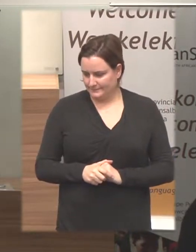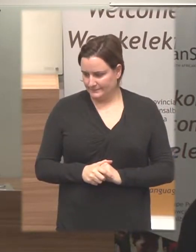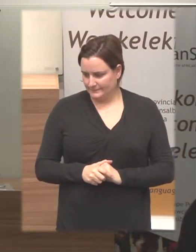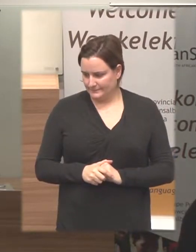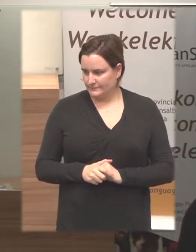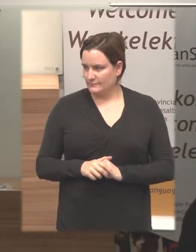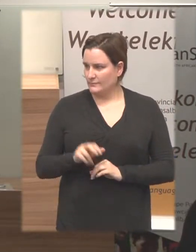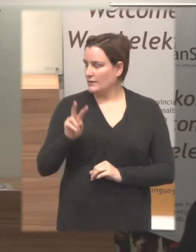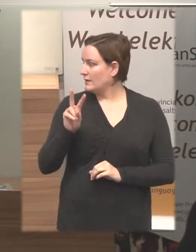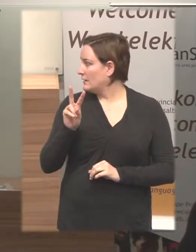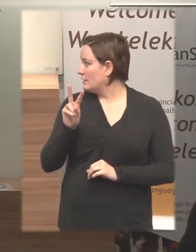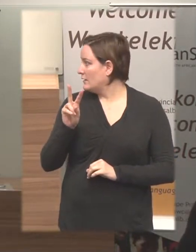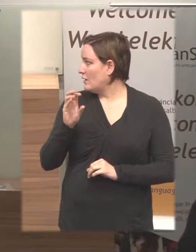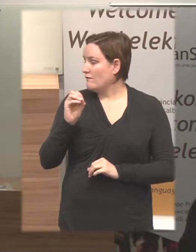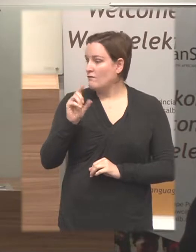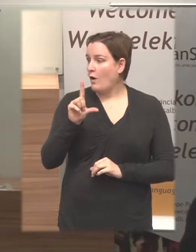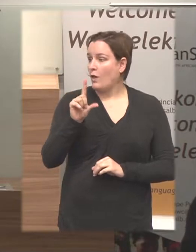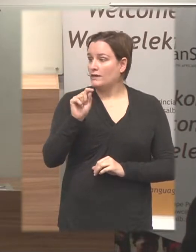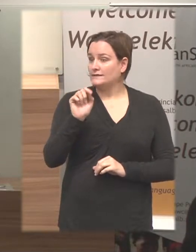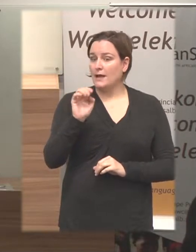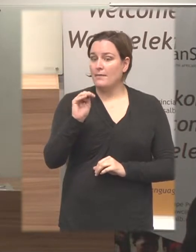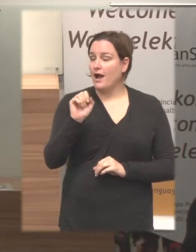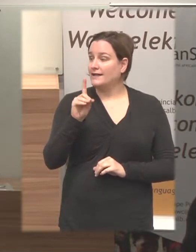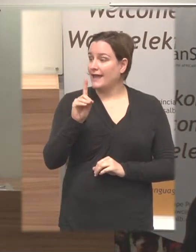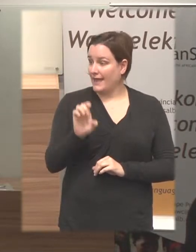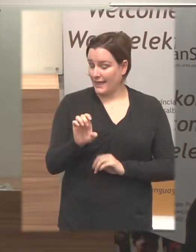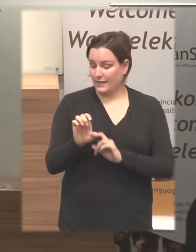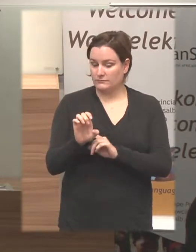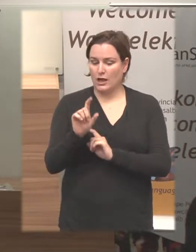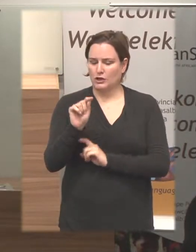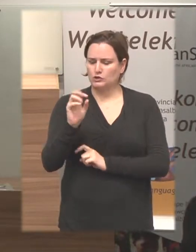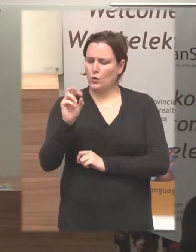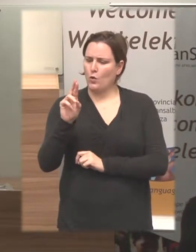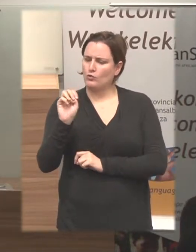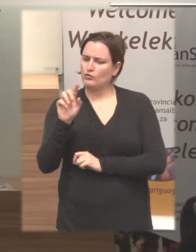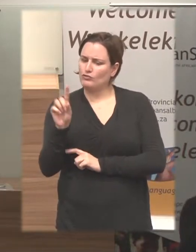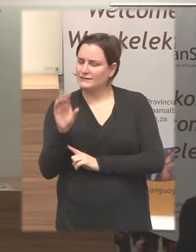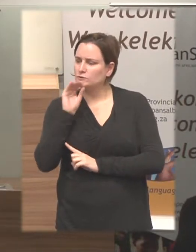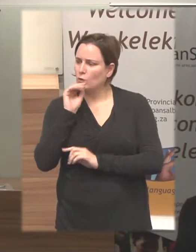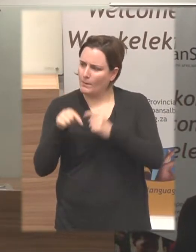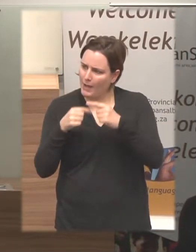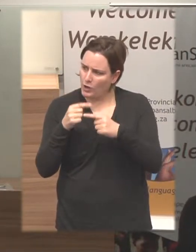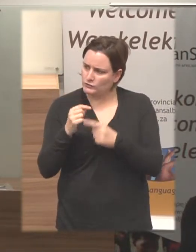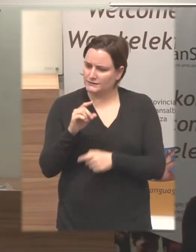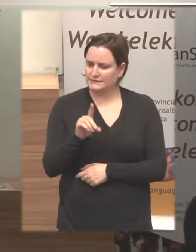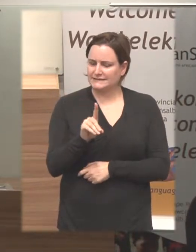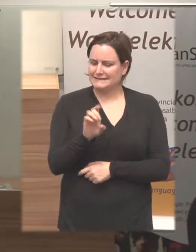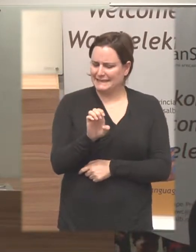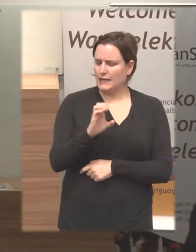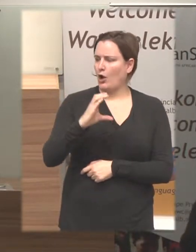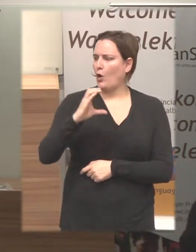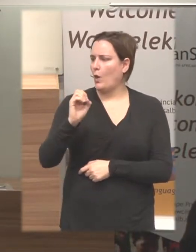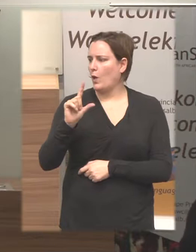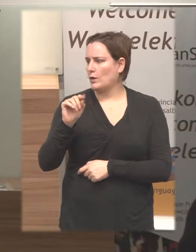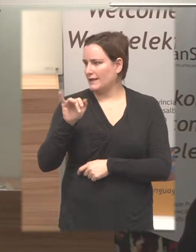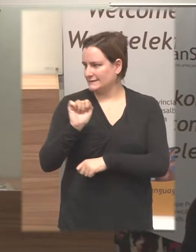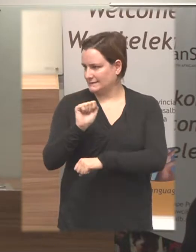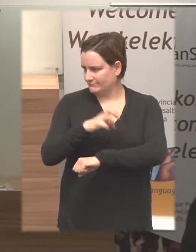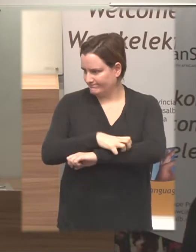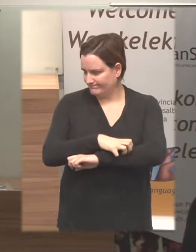Maldonado Torres talks about a decolonial turn, and he talks about how in the process